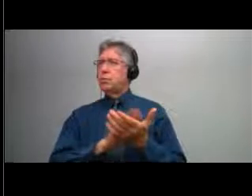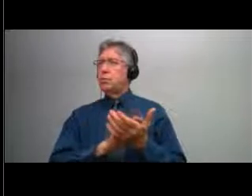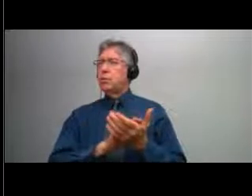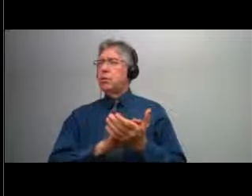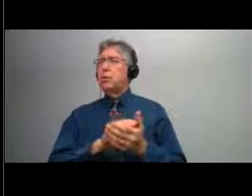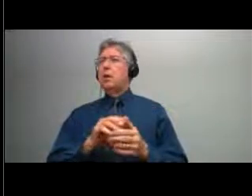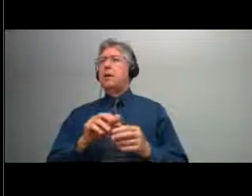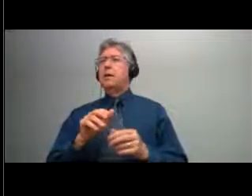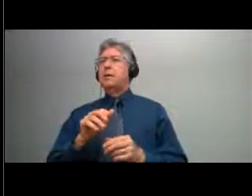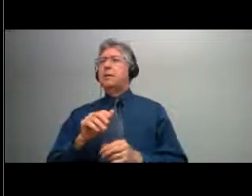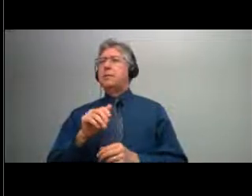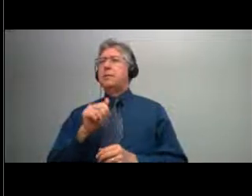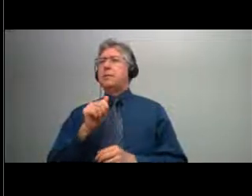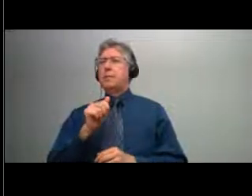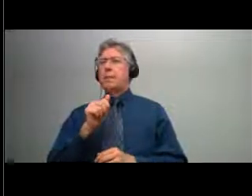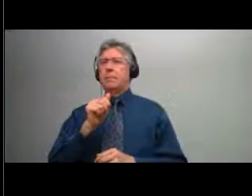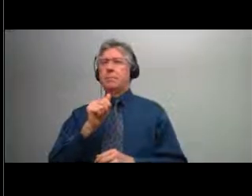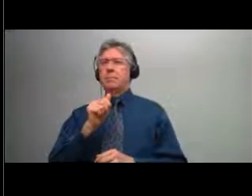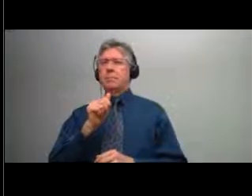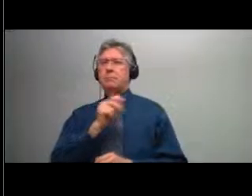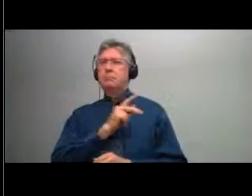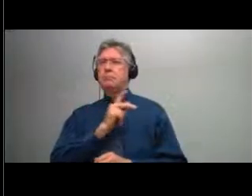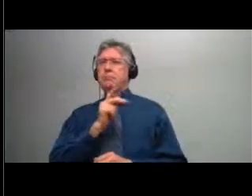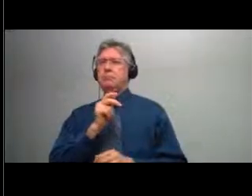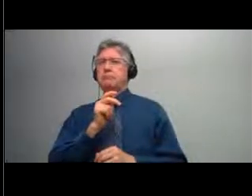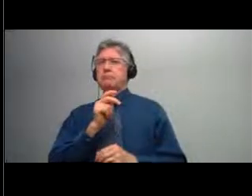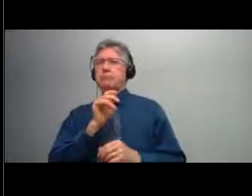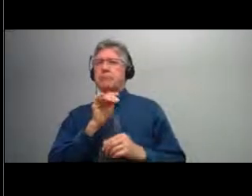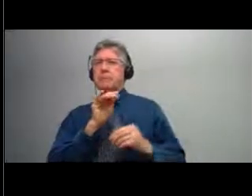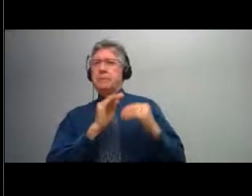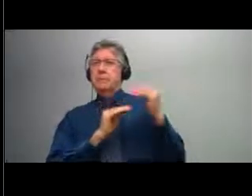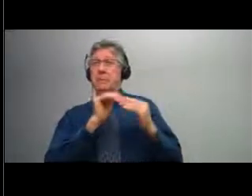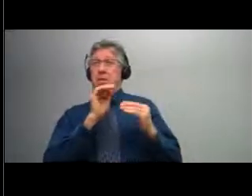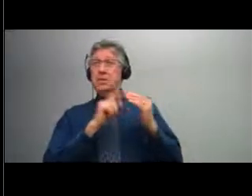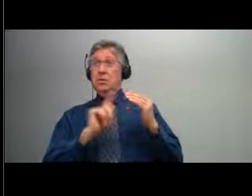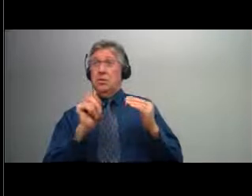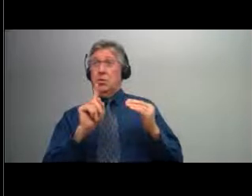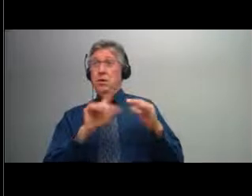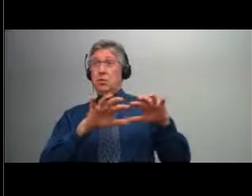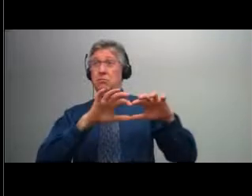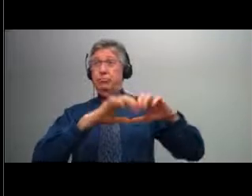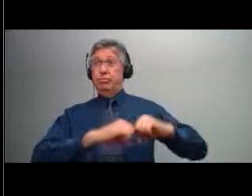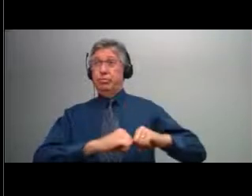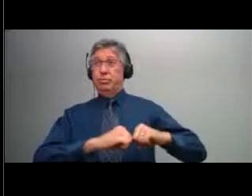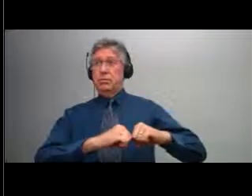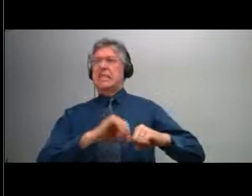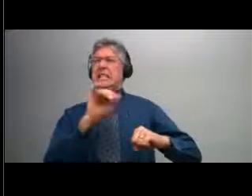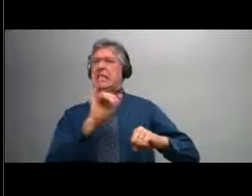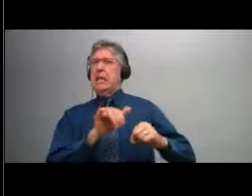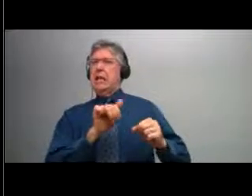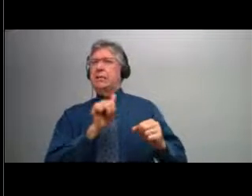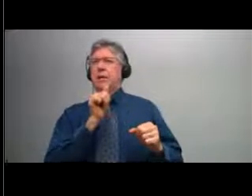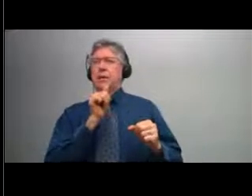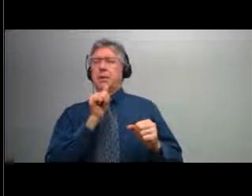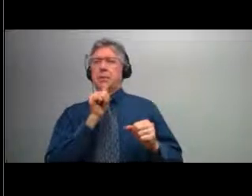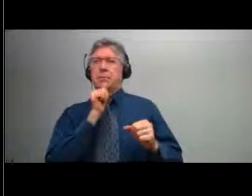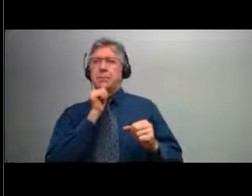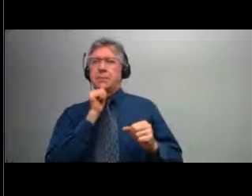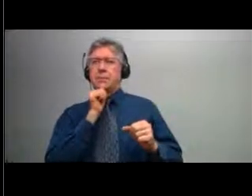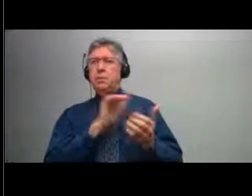private facility in the building that we are demolishing. I'm not sure exactly